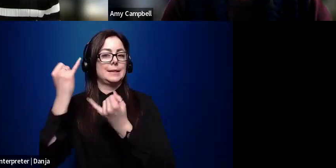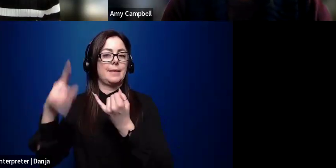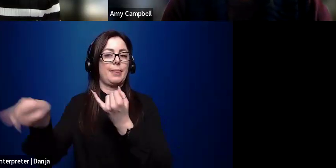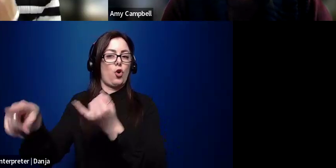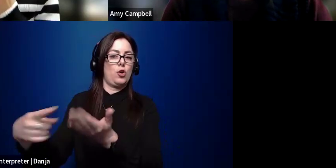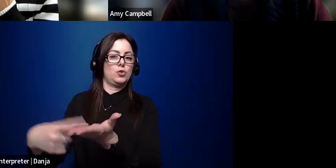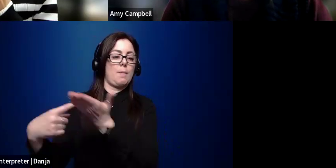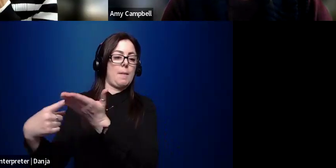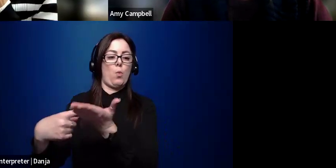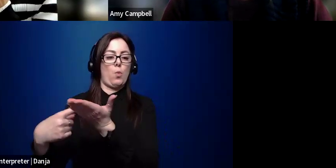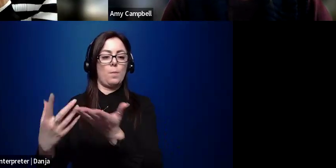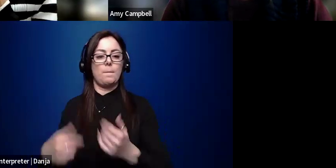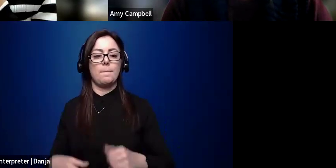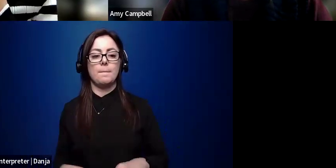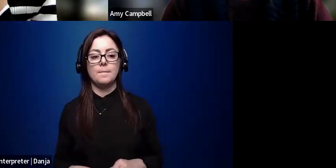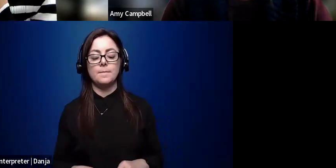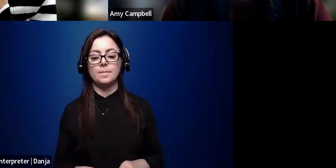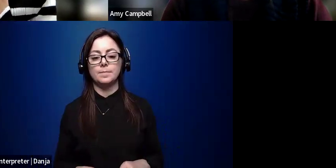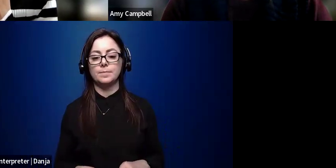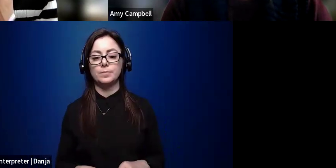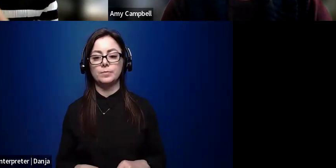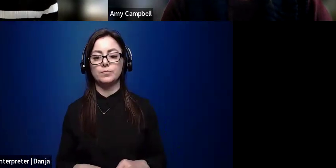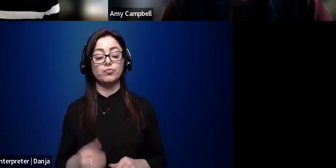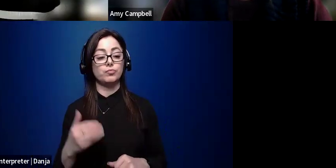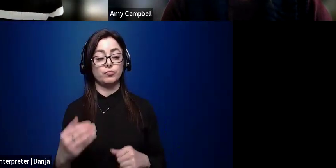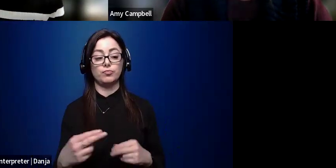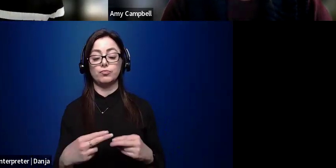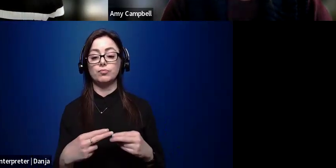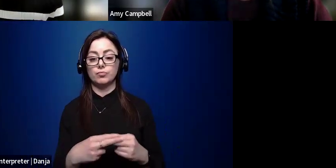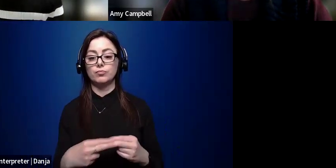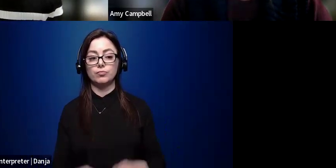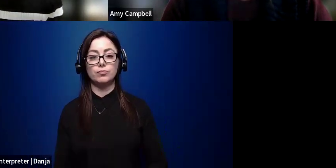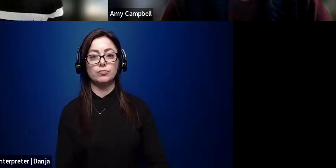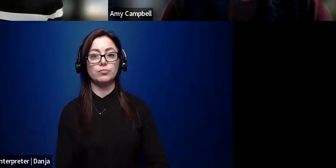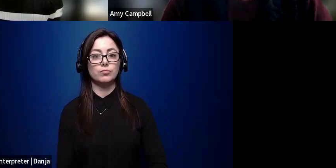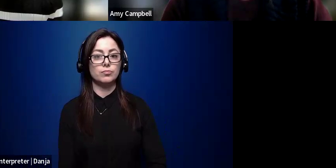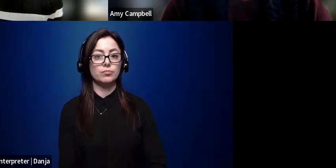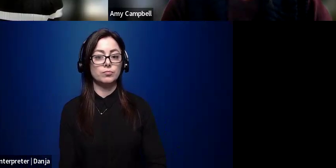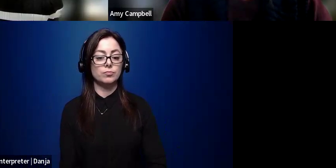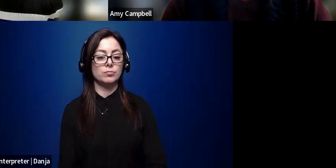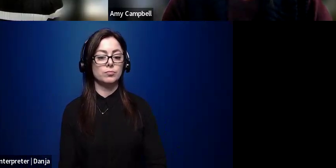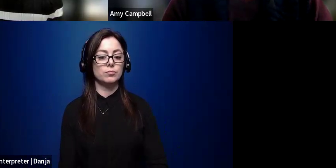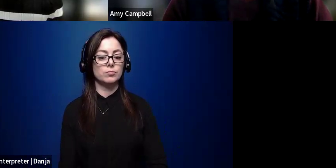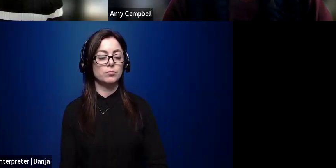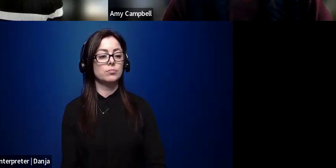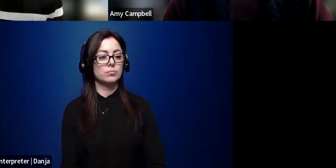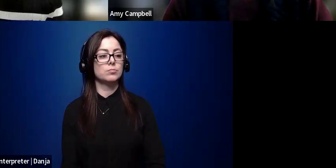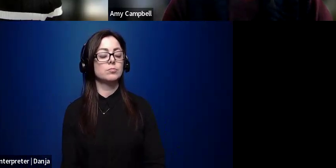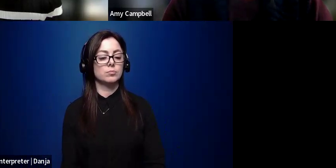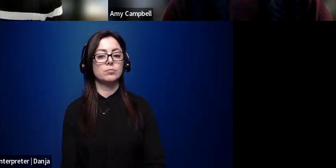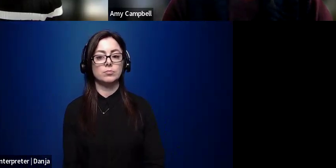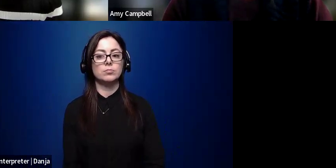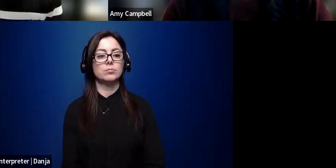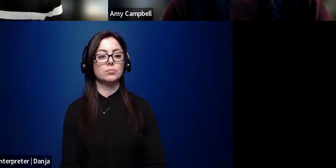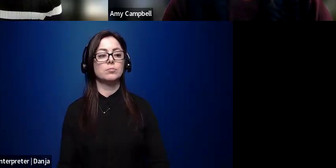think the next slide, which is coming up here, yeah, shows